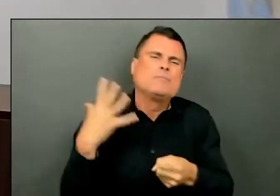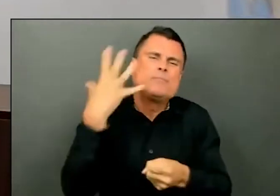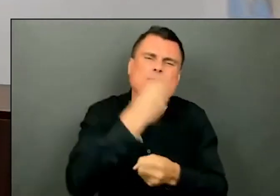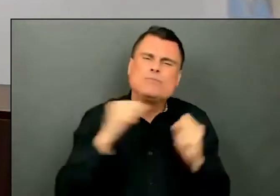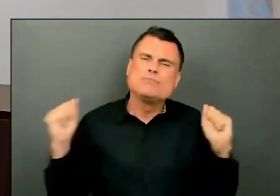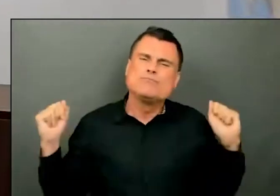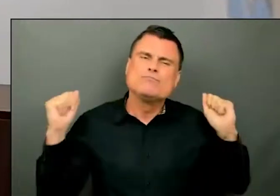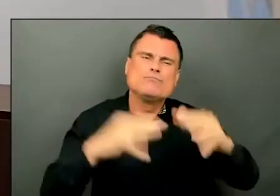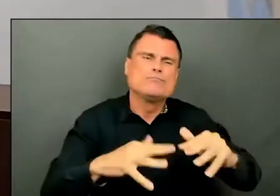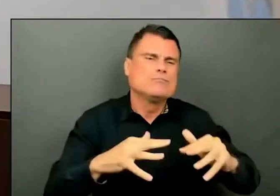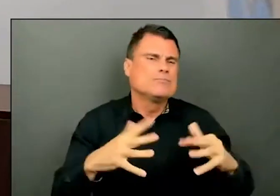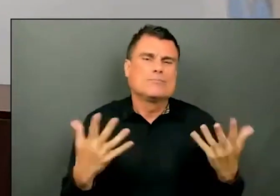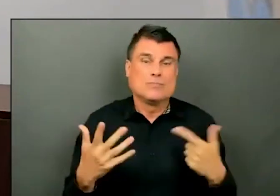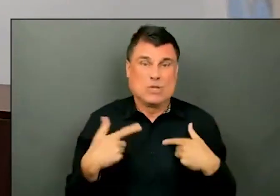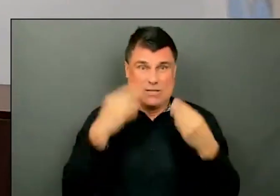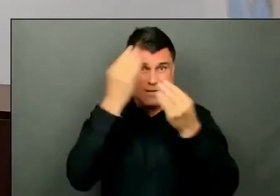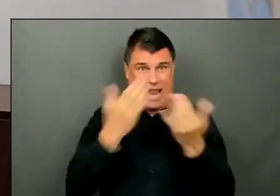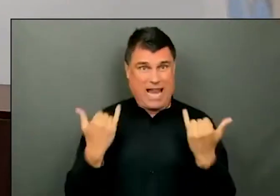wonderful announcement, and I thank you.